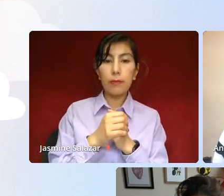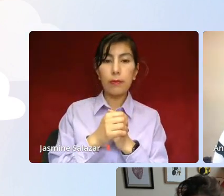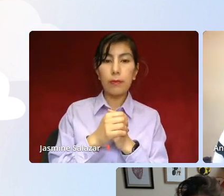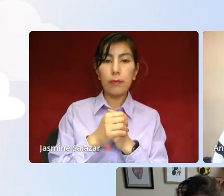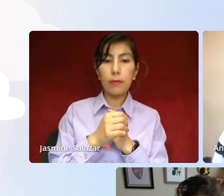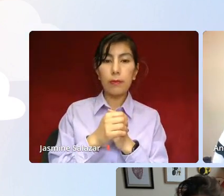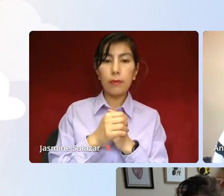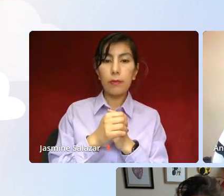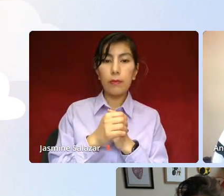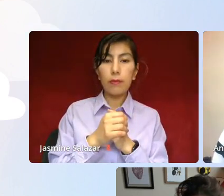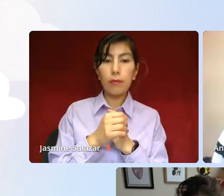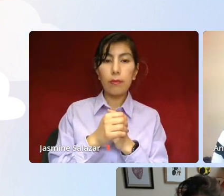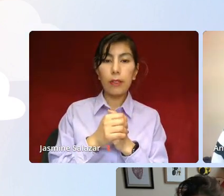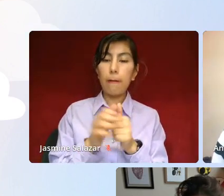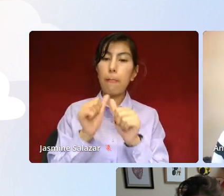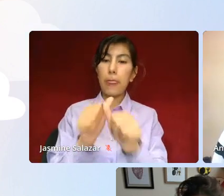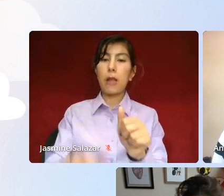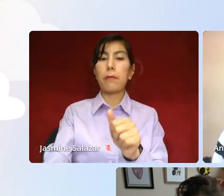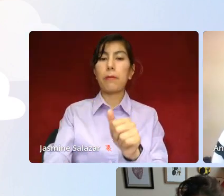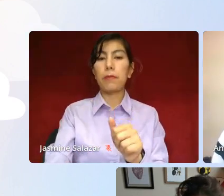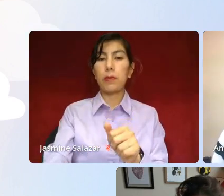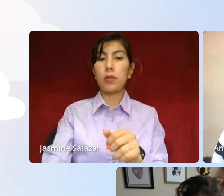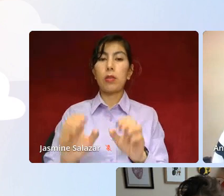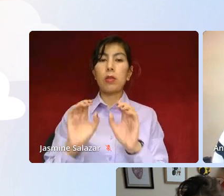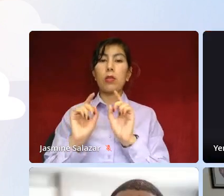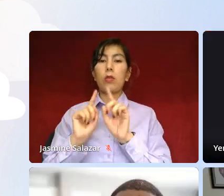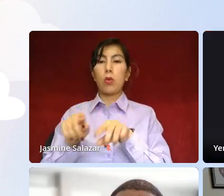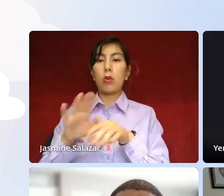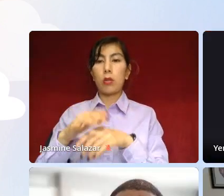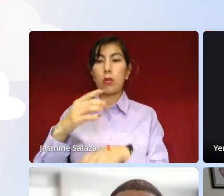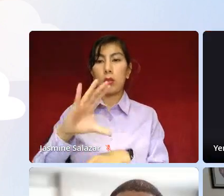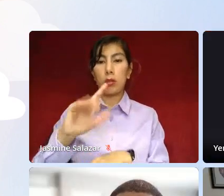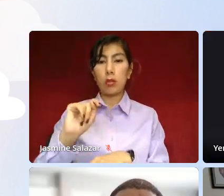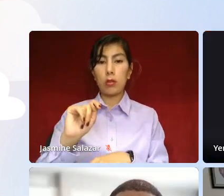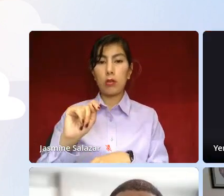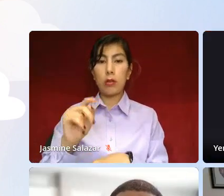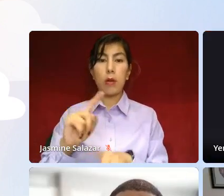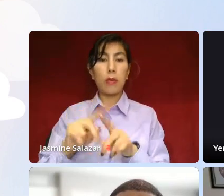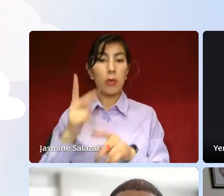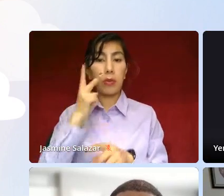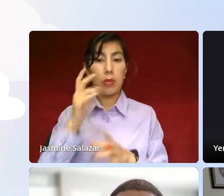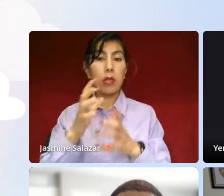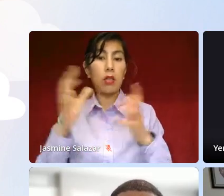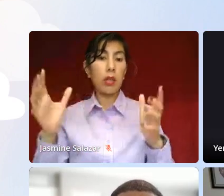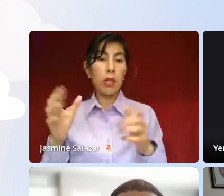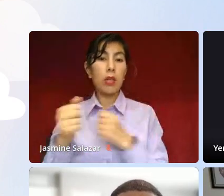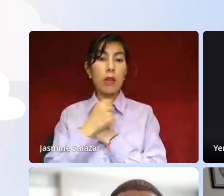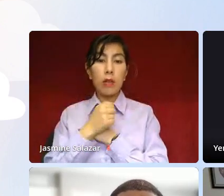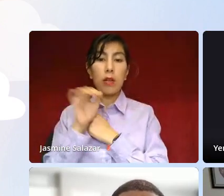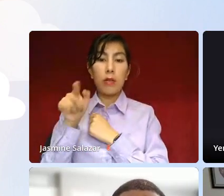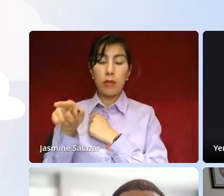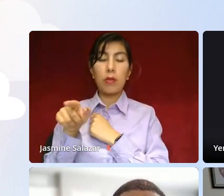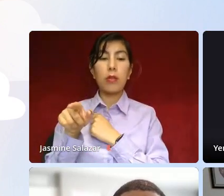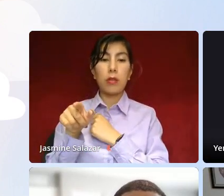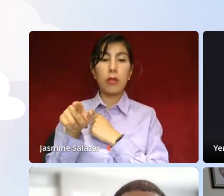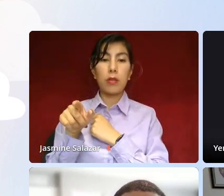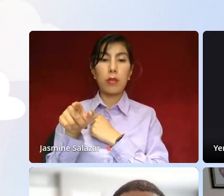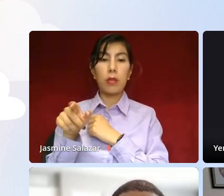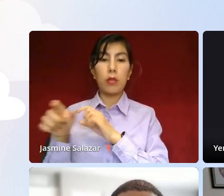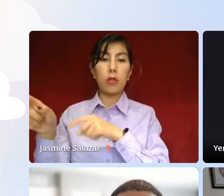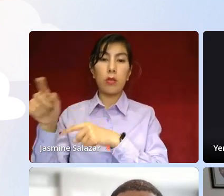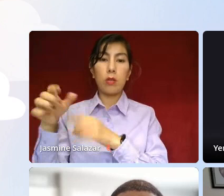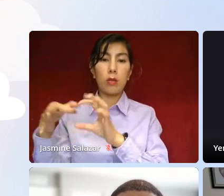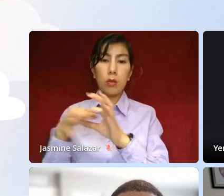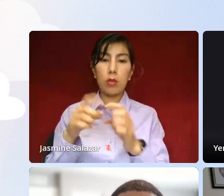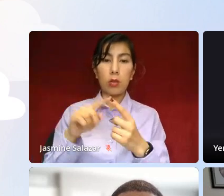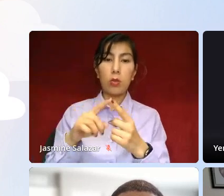and sort of keep going in the chat. But you are getting a whole lot of love in there around sort of